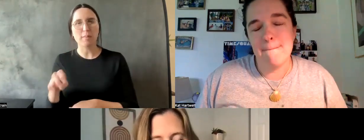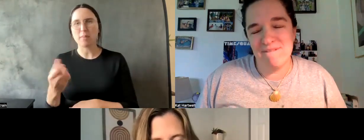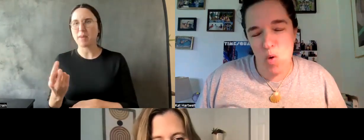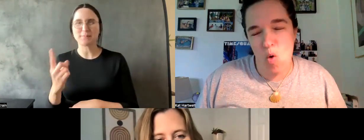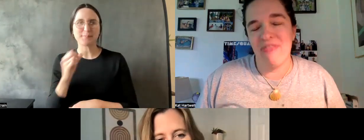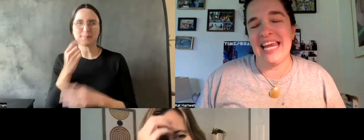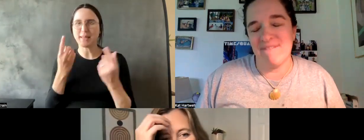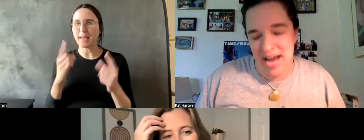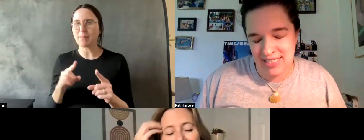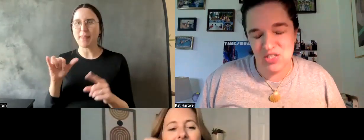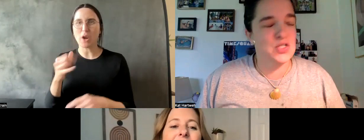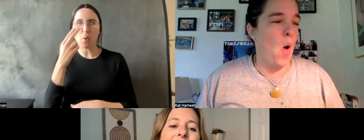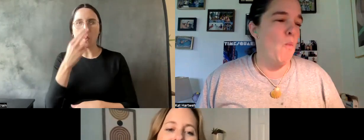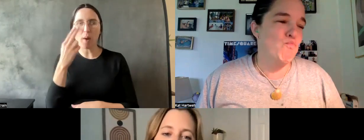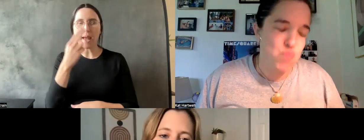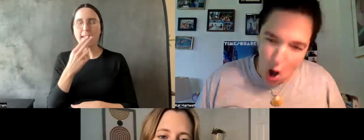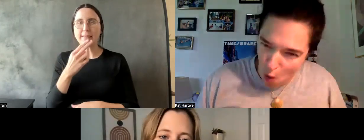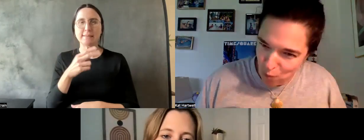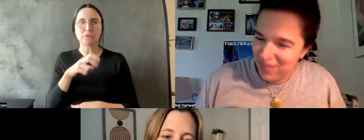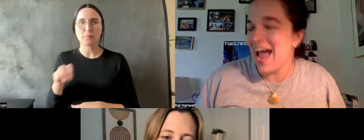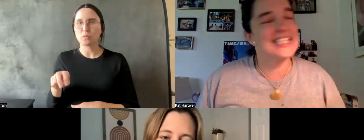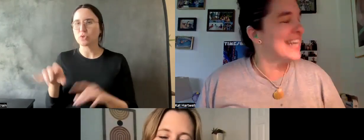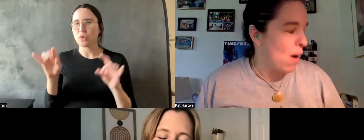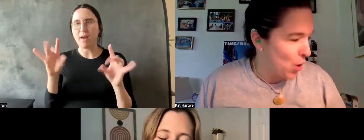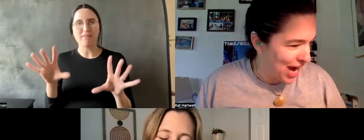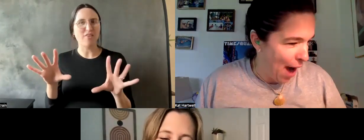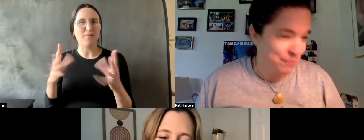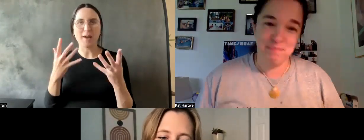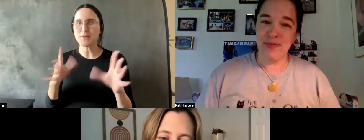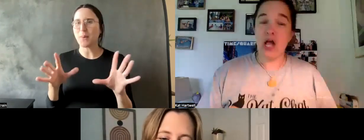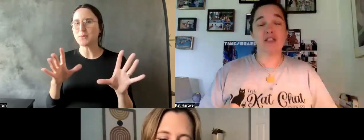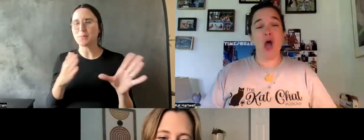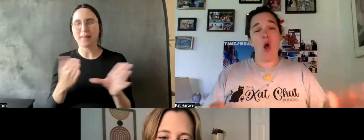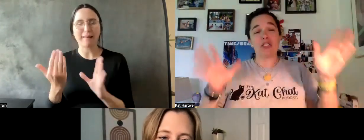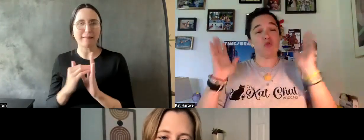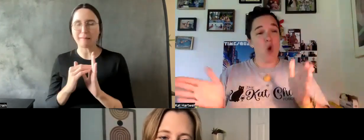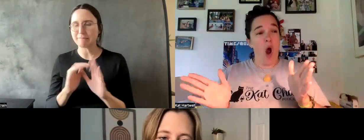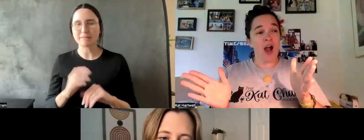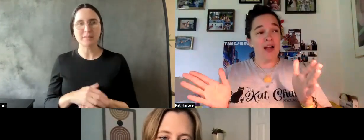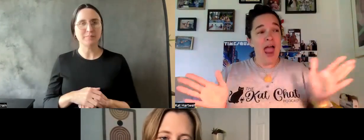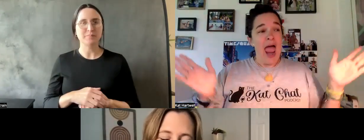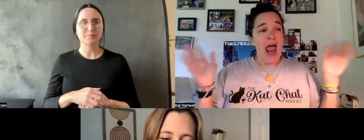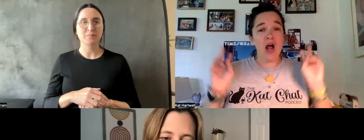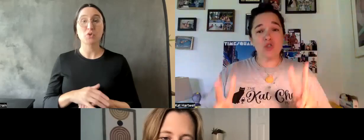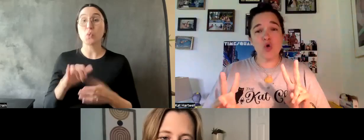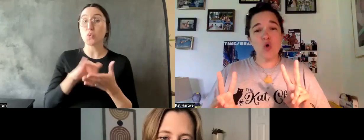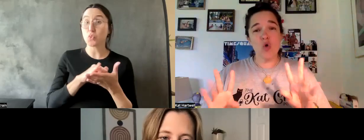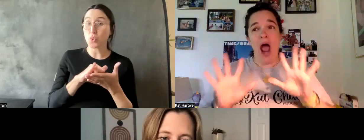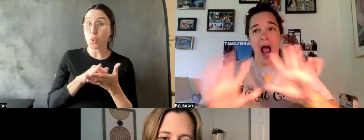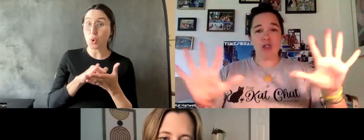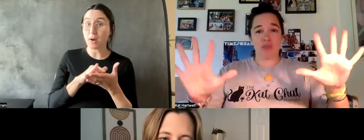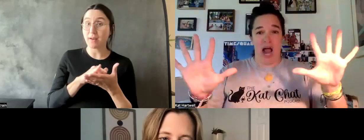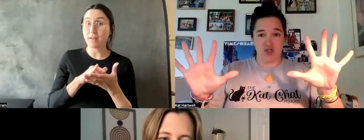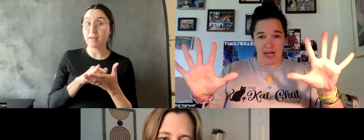day before the event. So no, that did not work out. So New York and